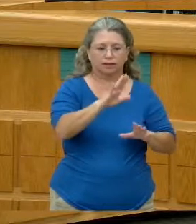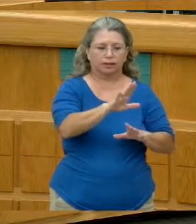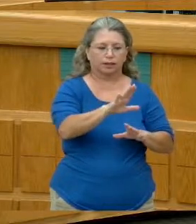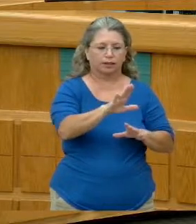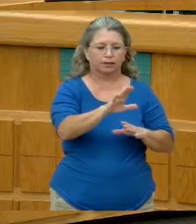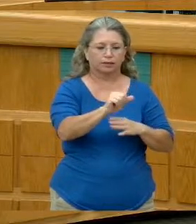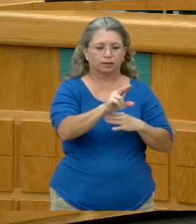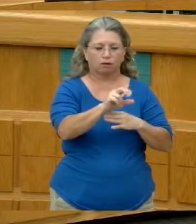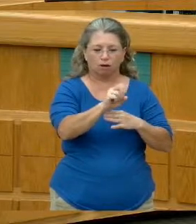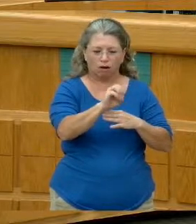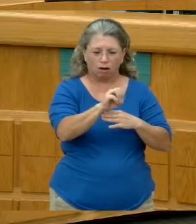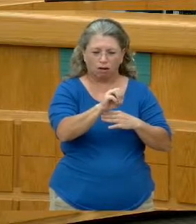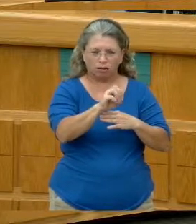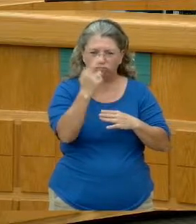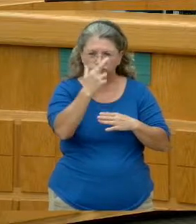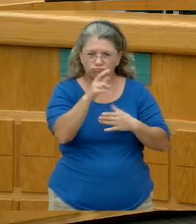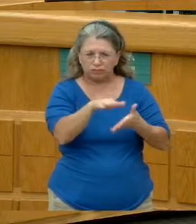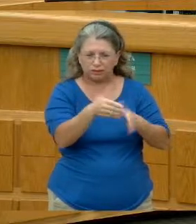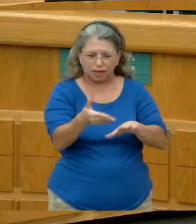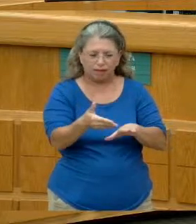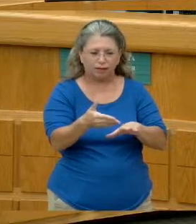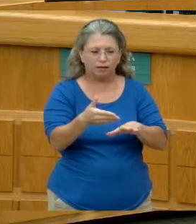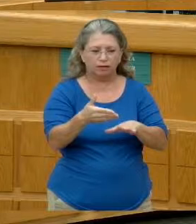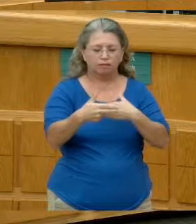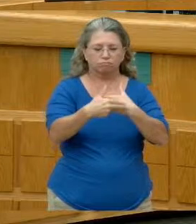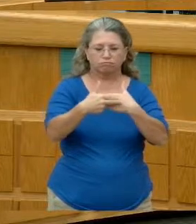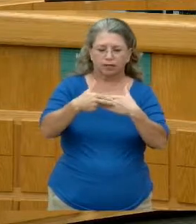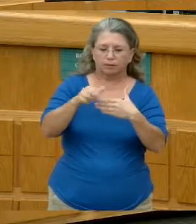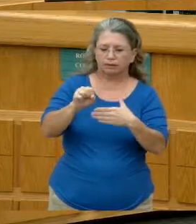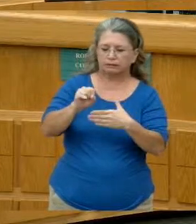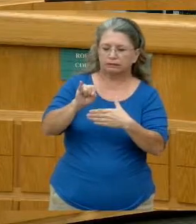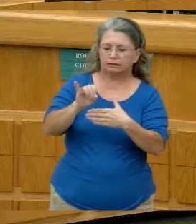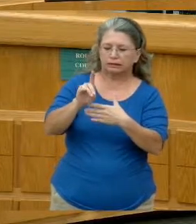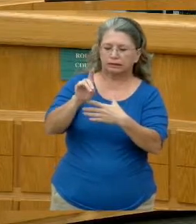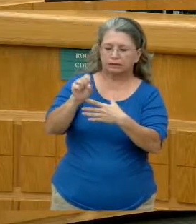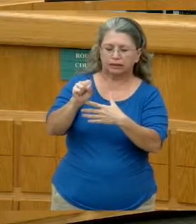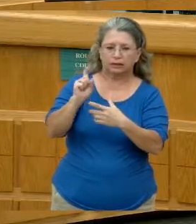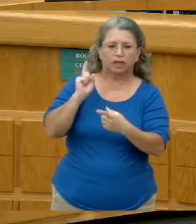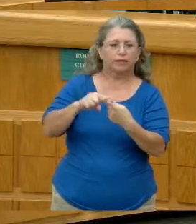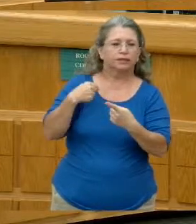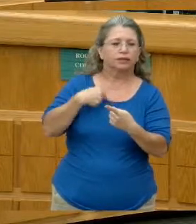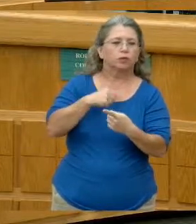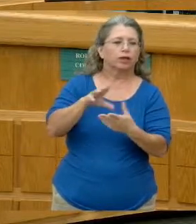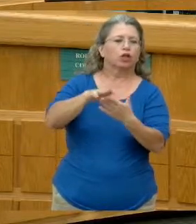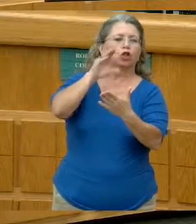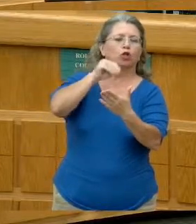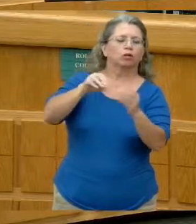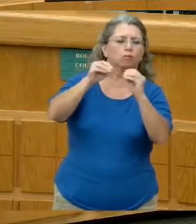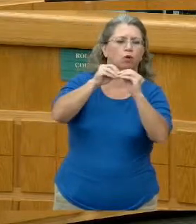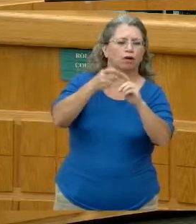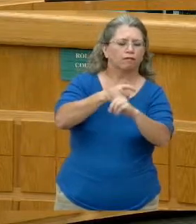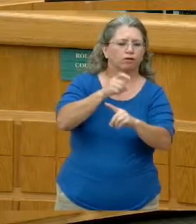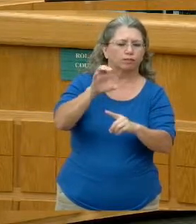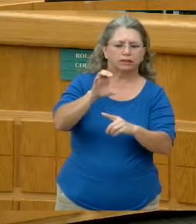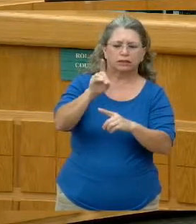as SIDS. Until we hear more from the medical examiner's office and CDC, we will not have a definitive